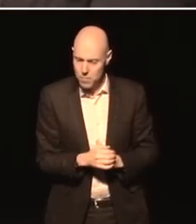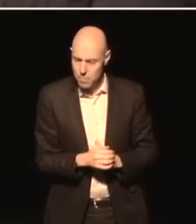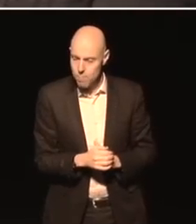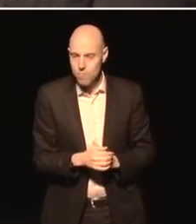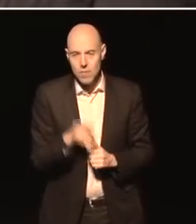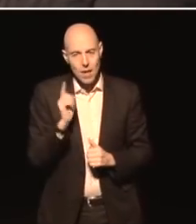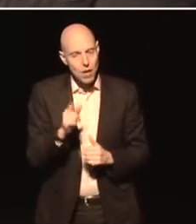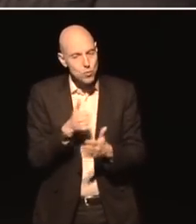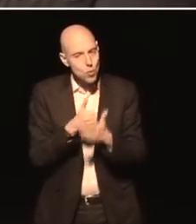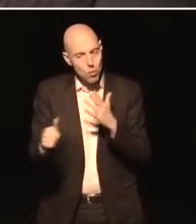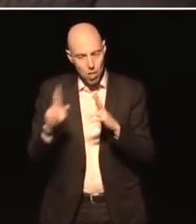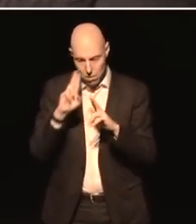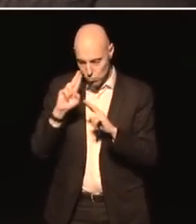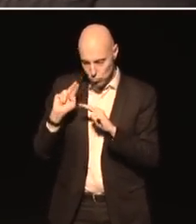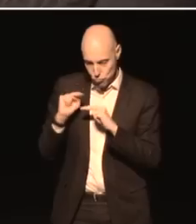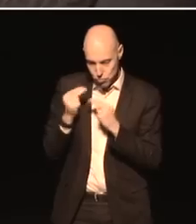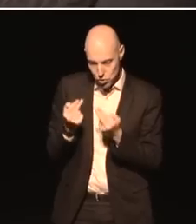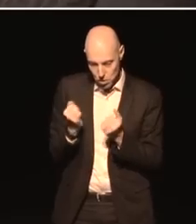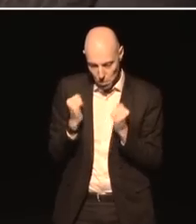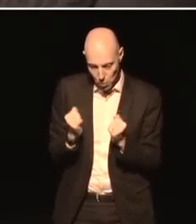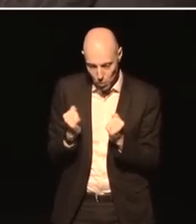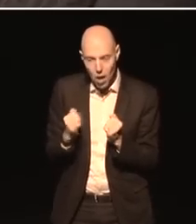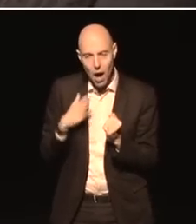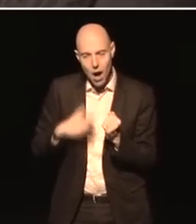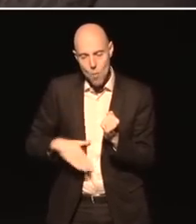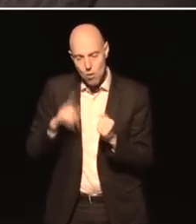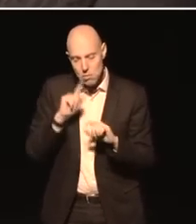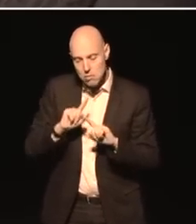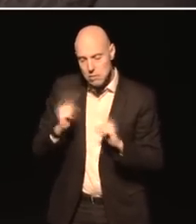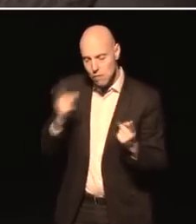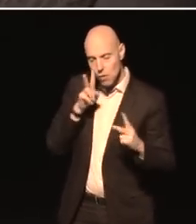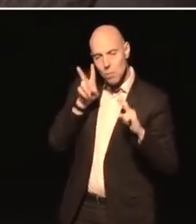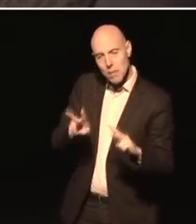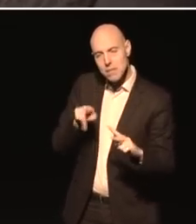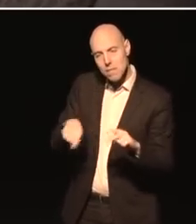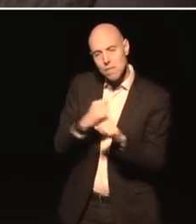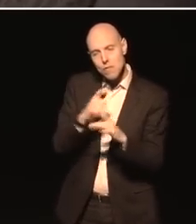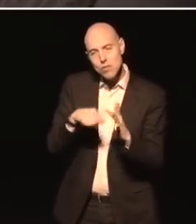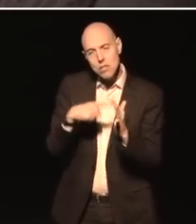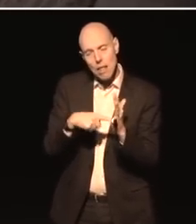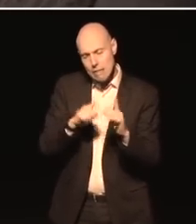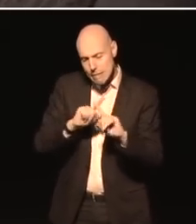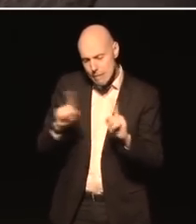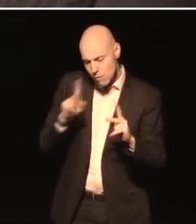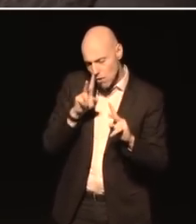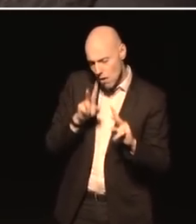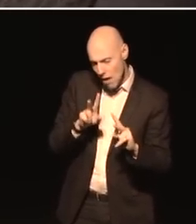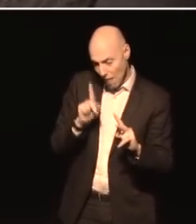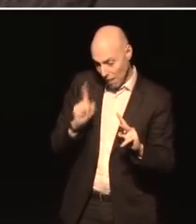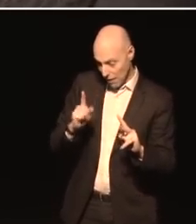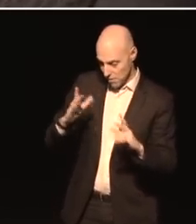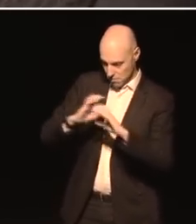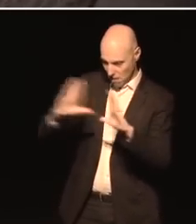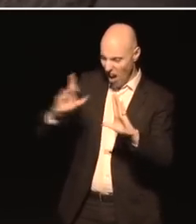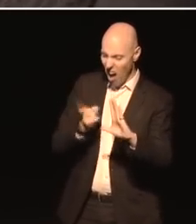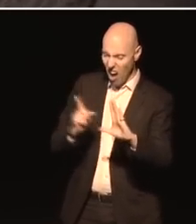of the classical repertoire. And I wanted a different cultural perspective, a different angle into something that is perceived